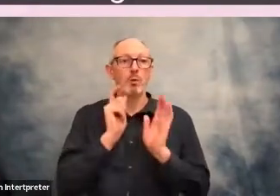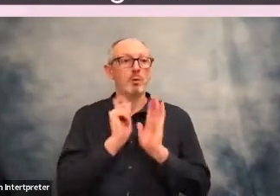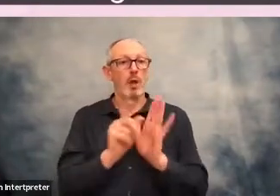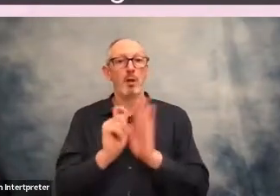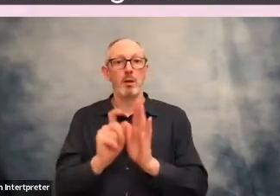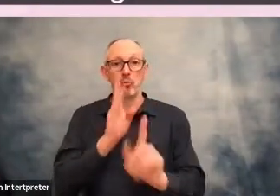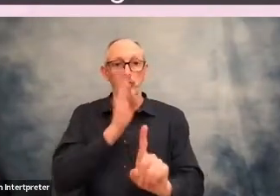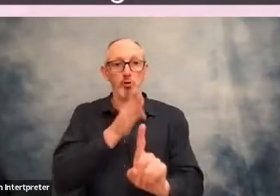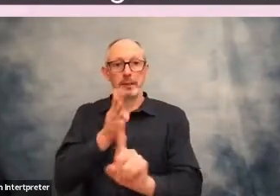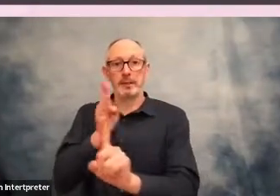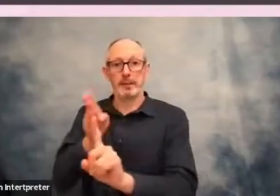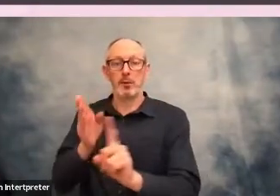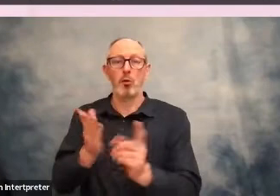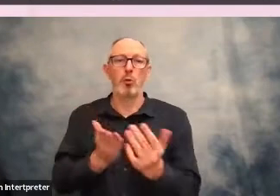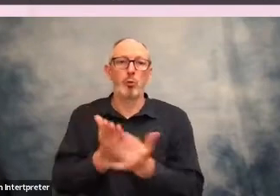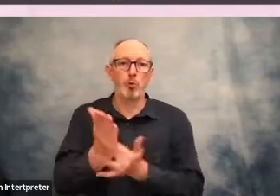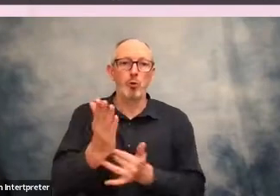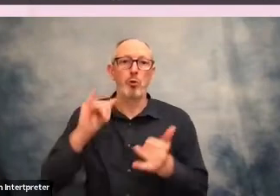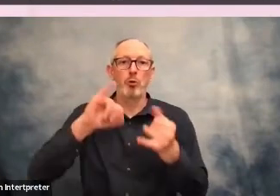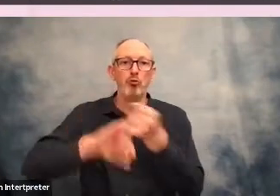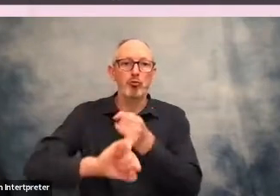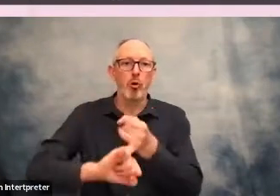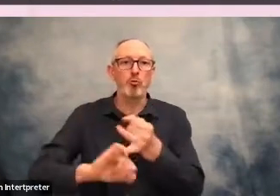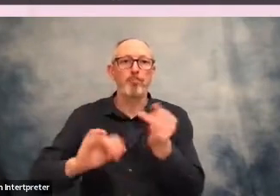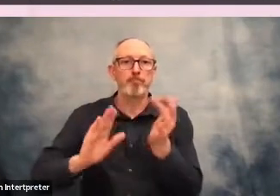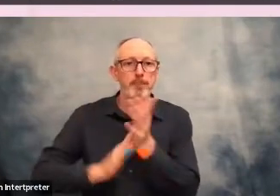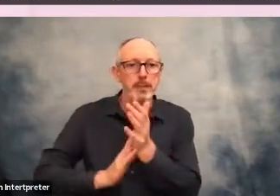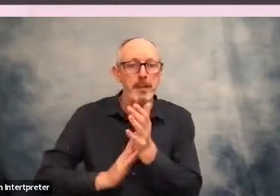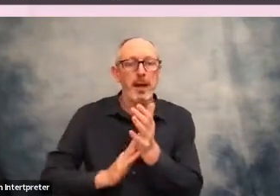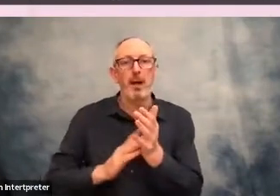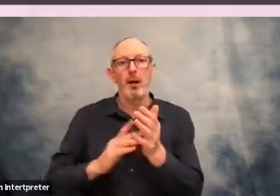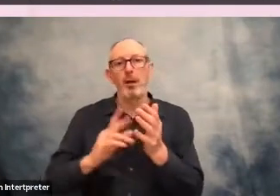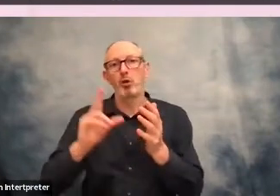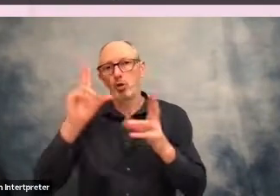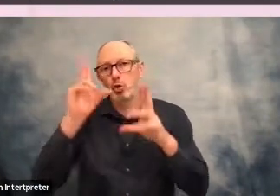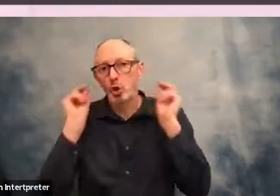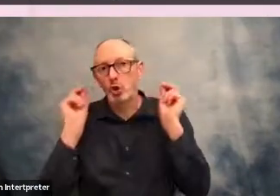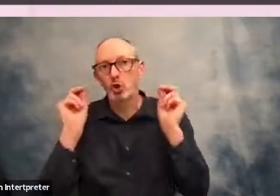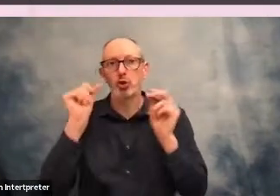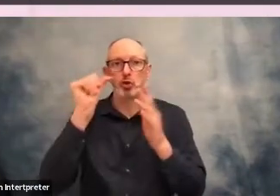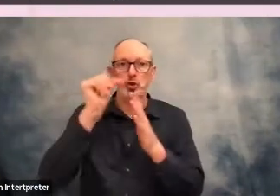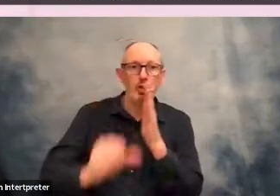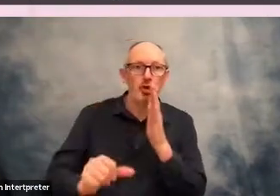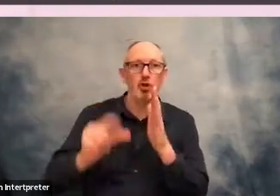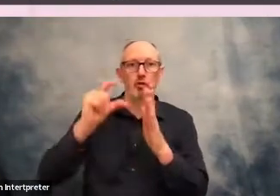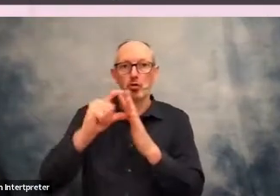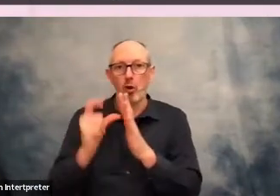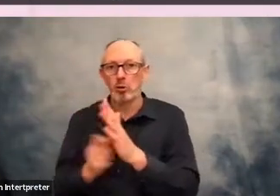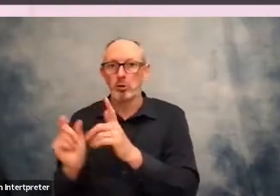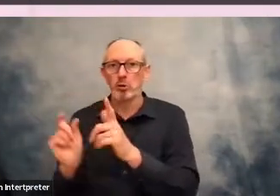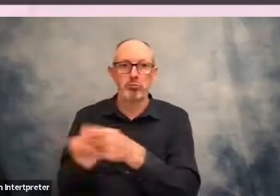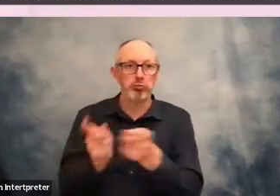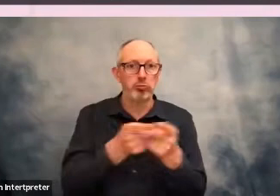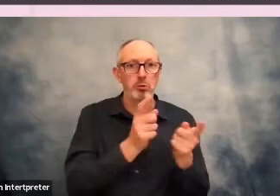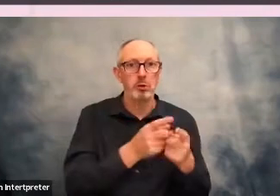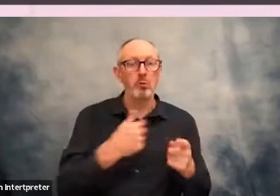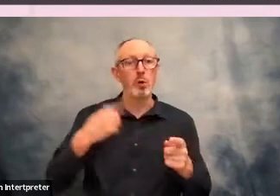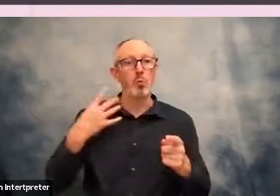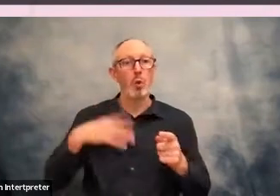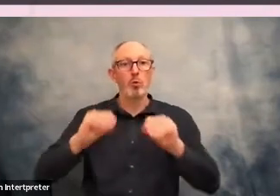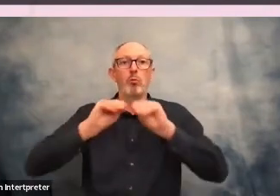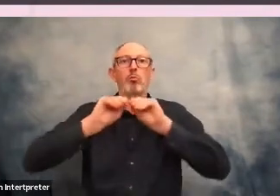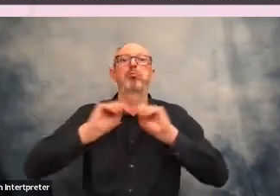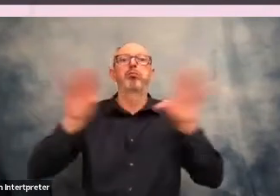media avenues, occupational therapists, nurses, and surgeons. Our goal is to enter the overseas markets within the